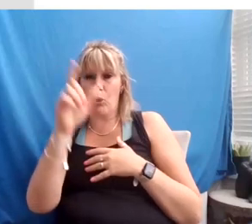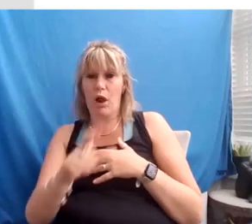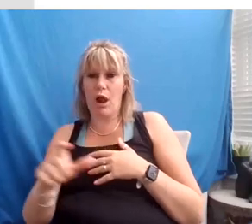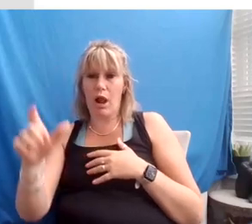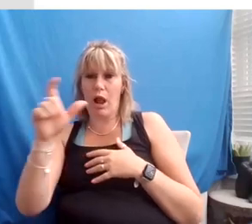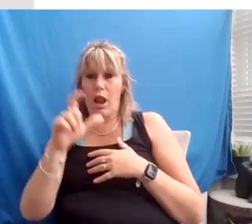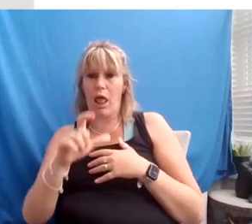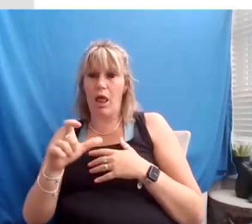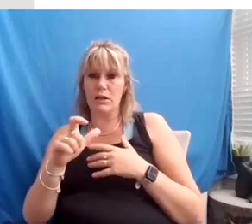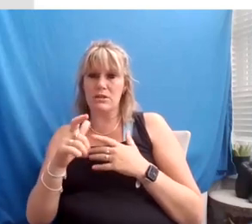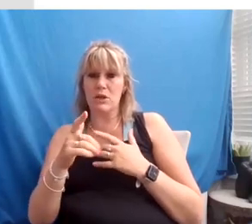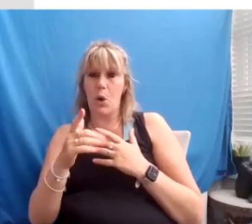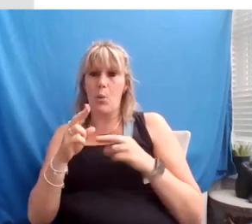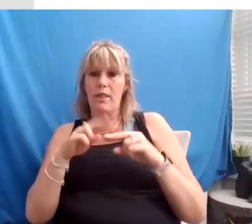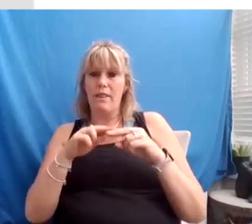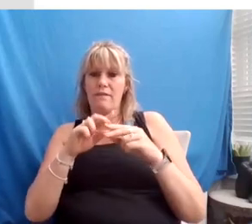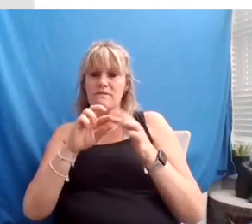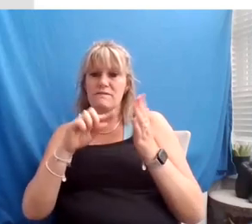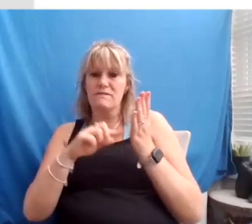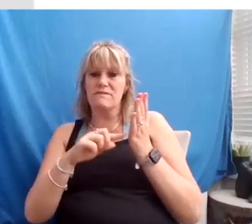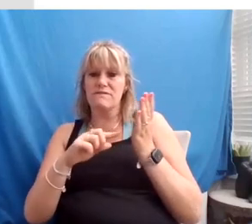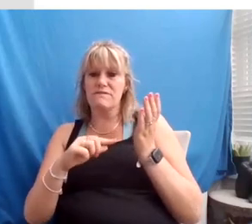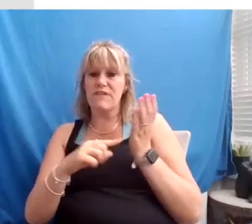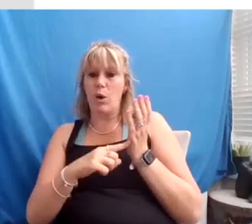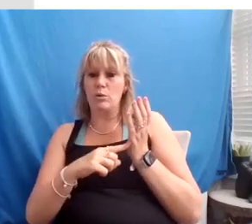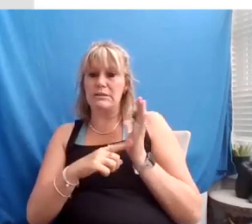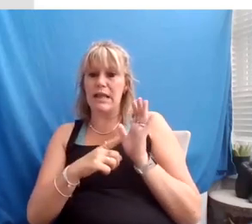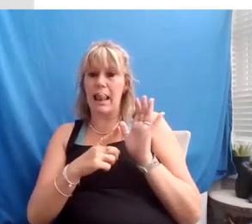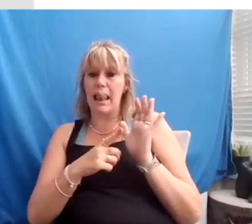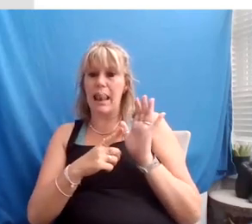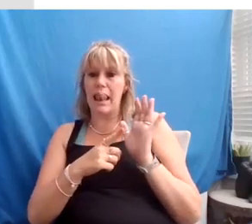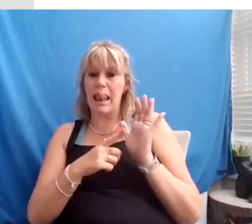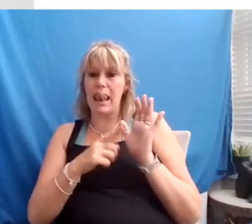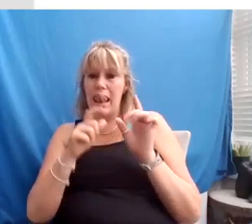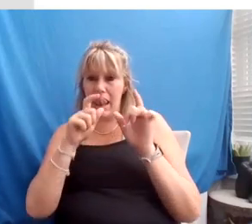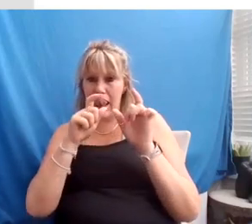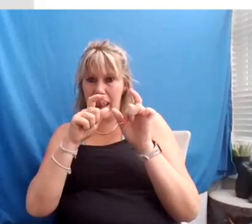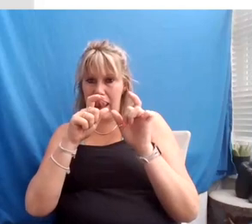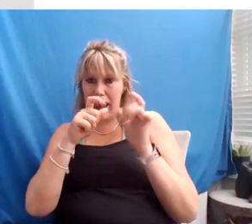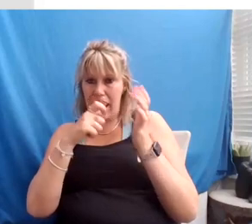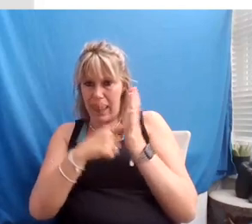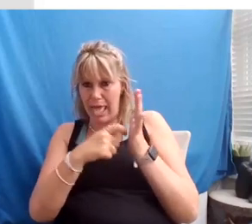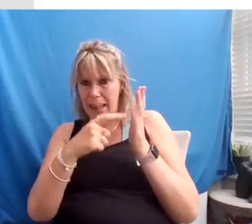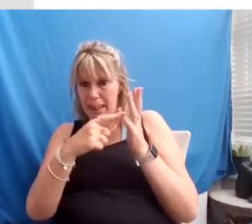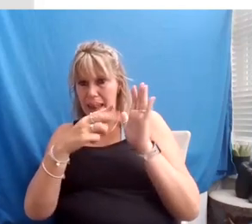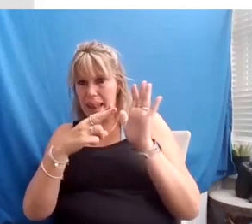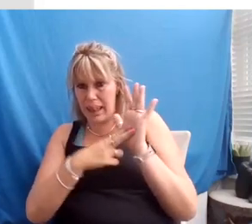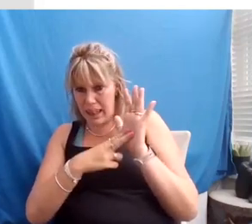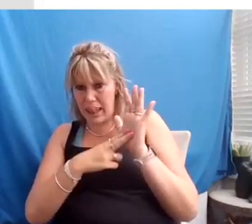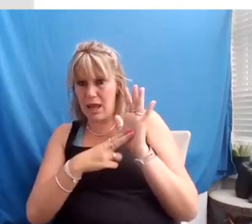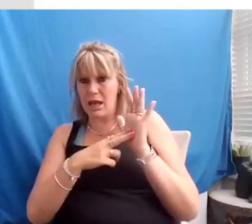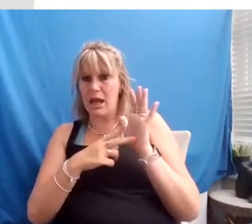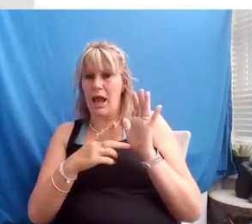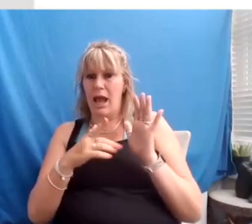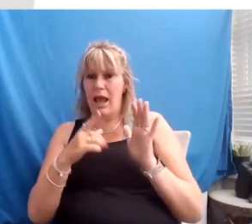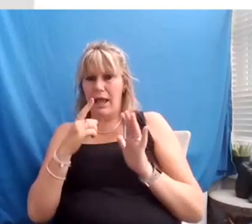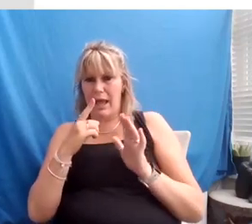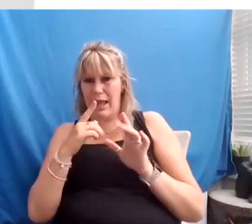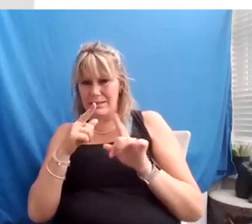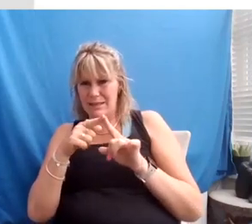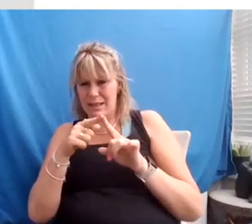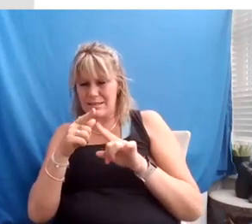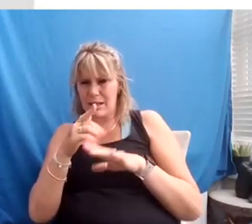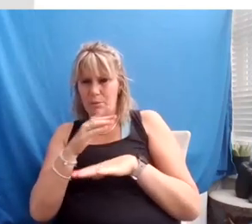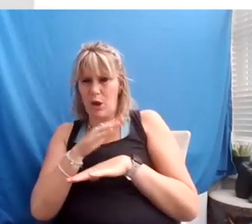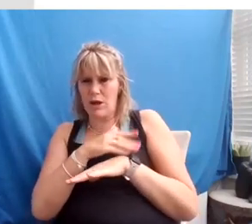felt letters and that, I don't know whether this square, I suspect it's shiny paper originally.